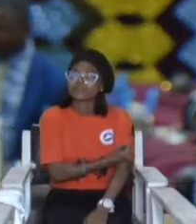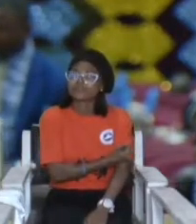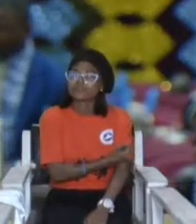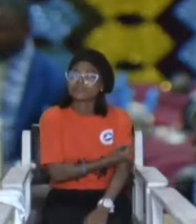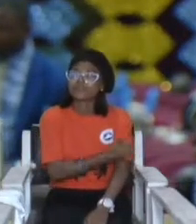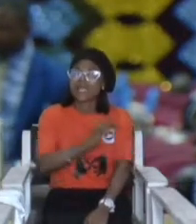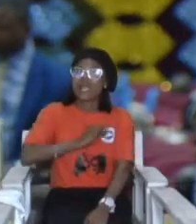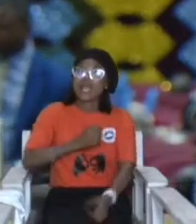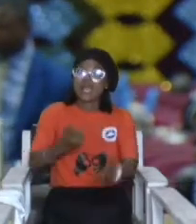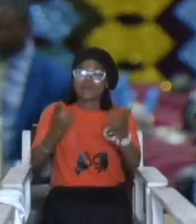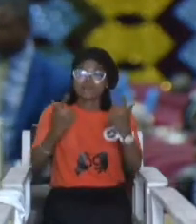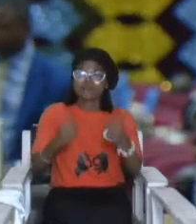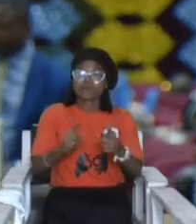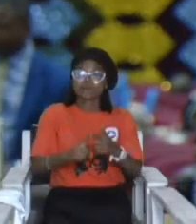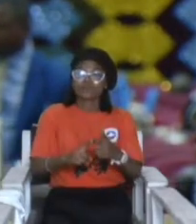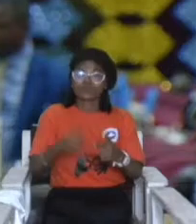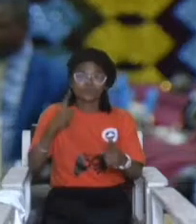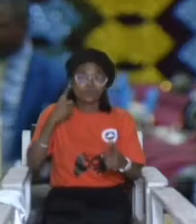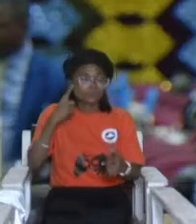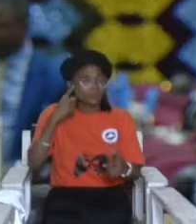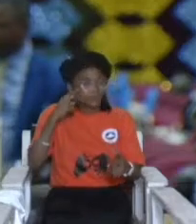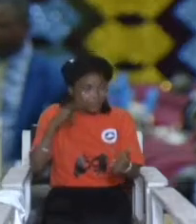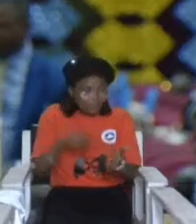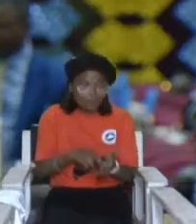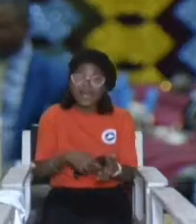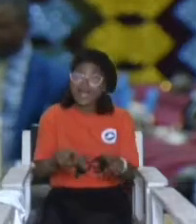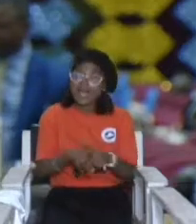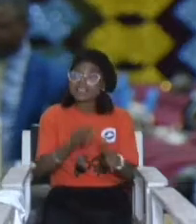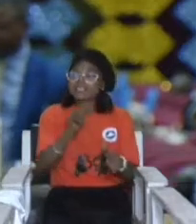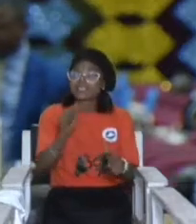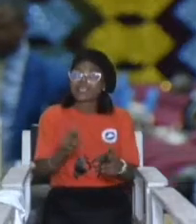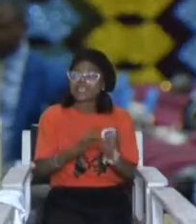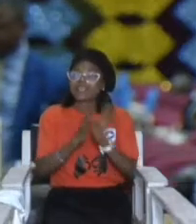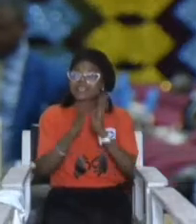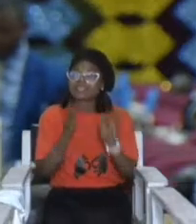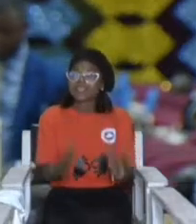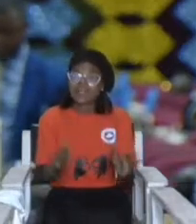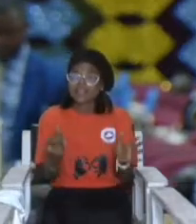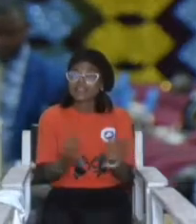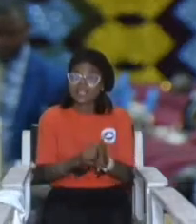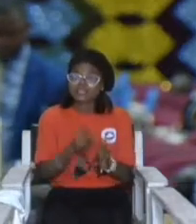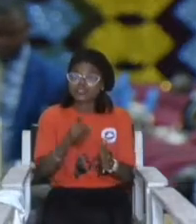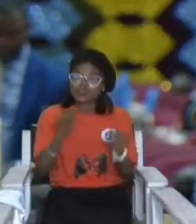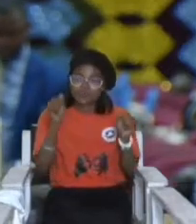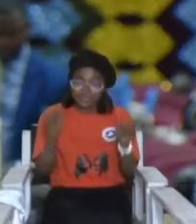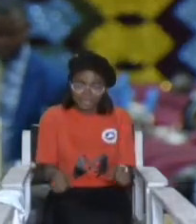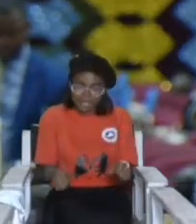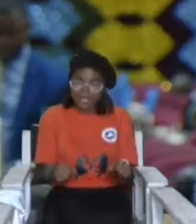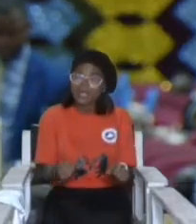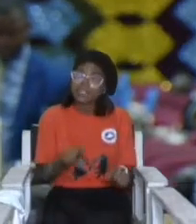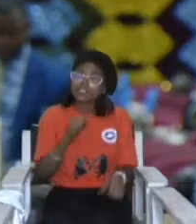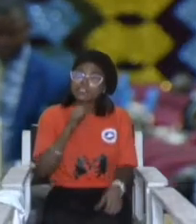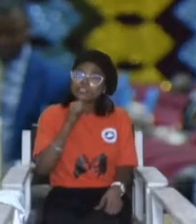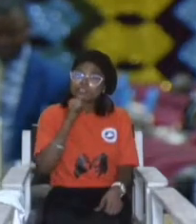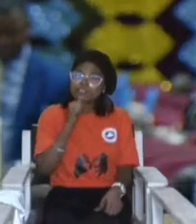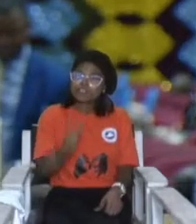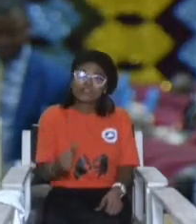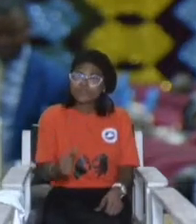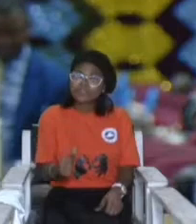I have come to discover as a Christian that you cannot deal properly with the kingdom of